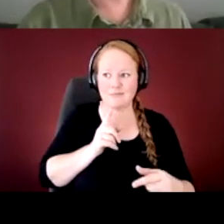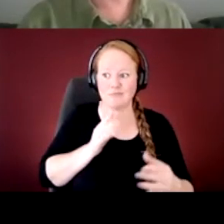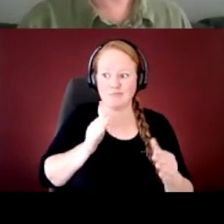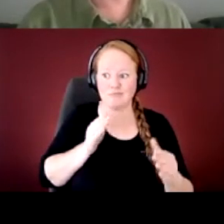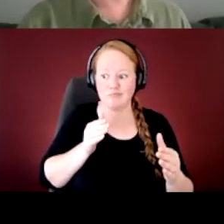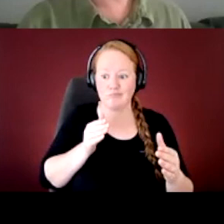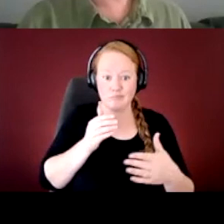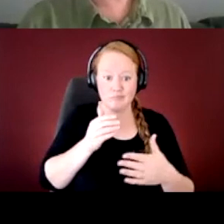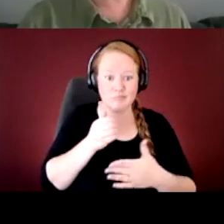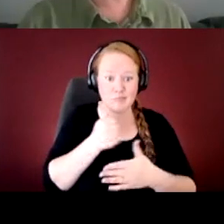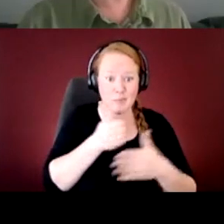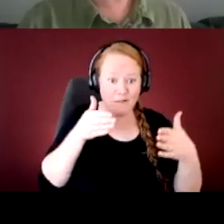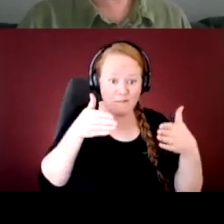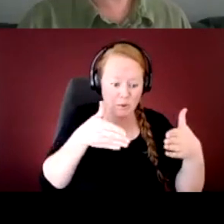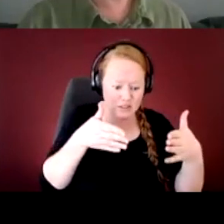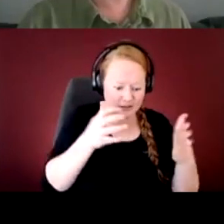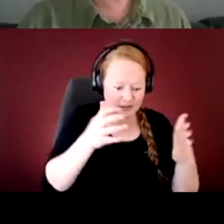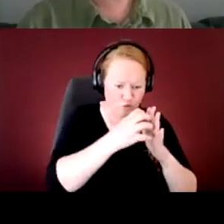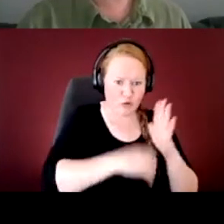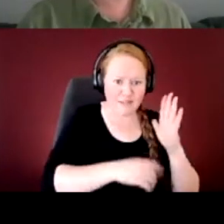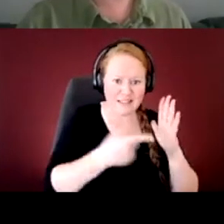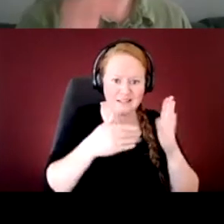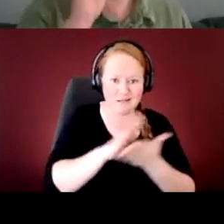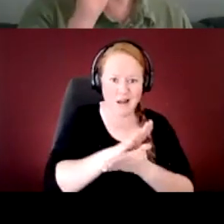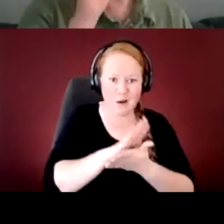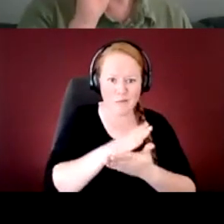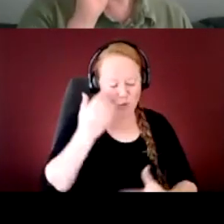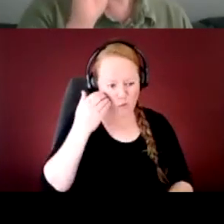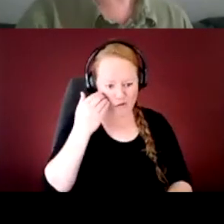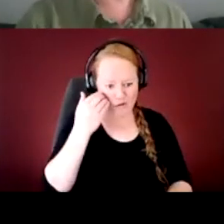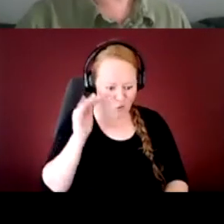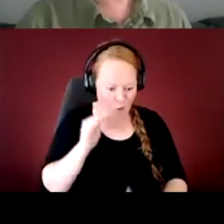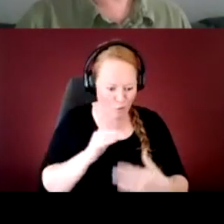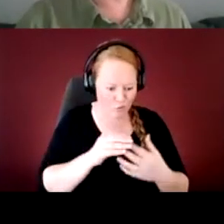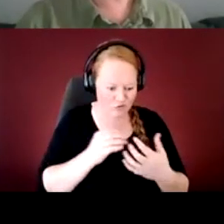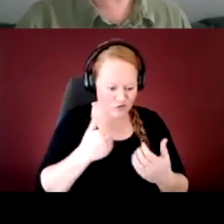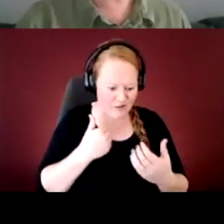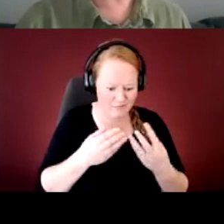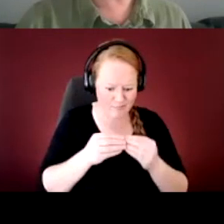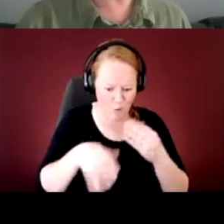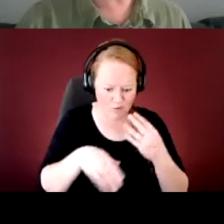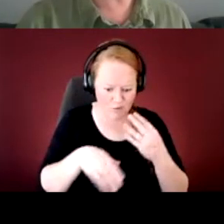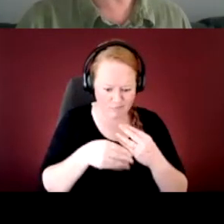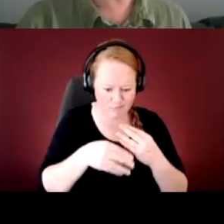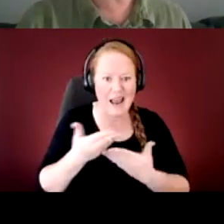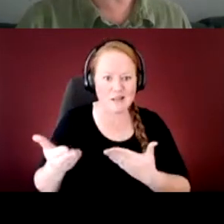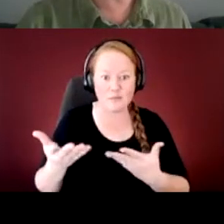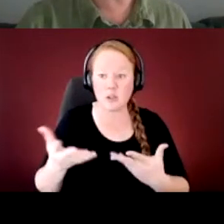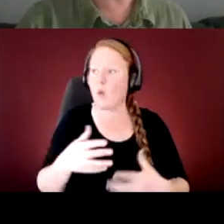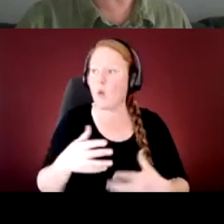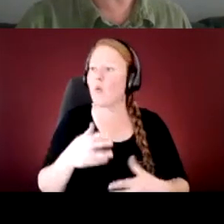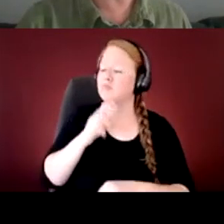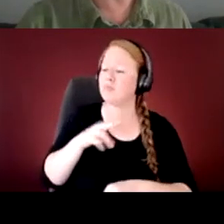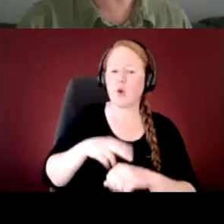the drafting of this document. So I don't know if we have additional items from anybody. Absolutely. Does anybody want to speak very